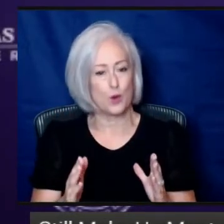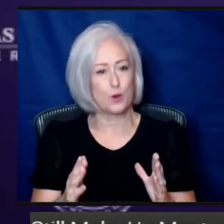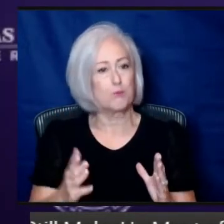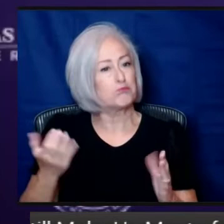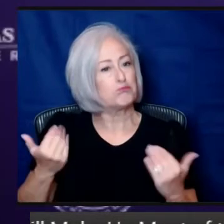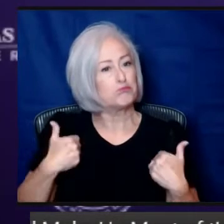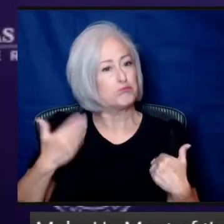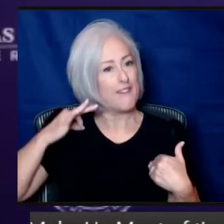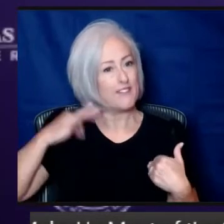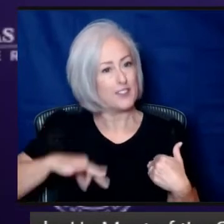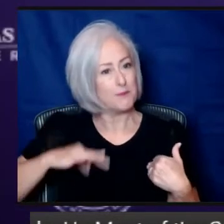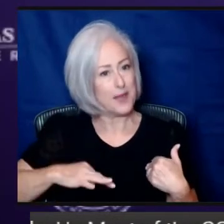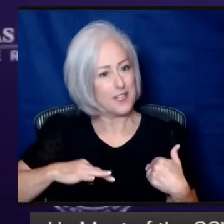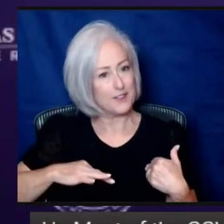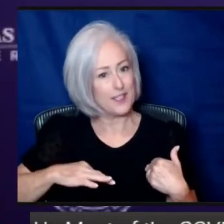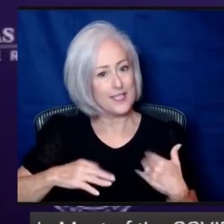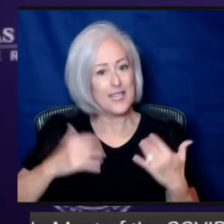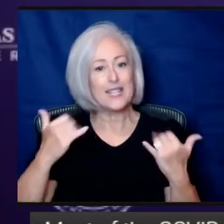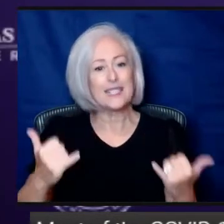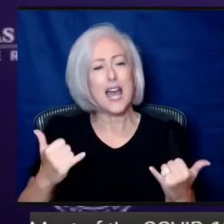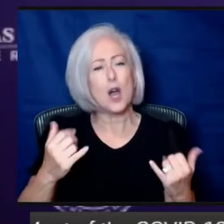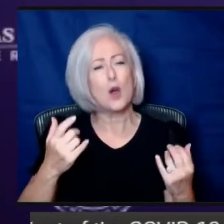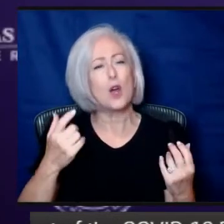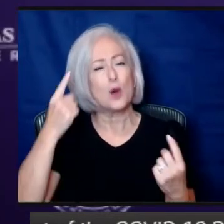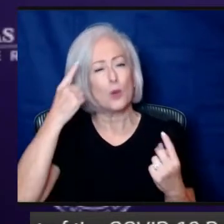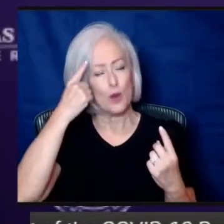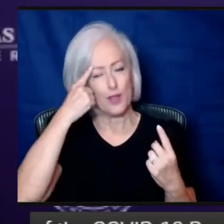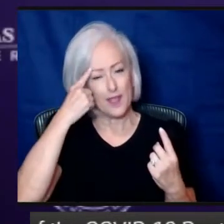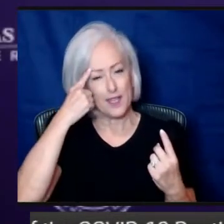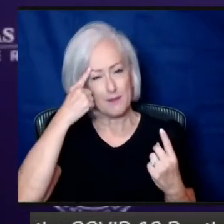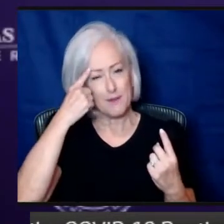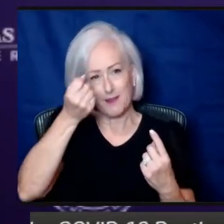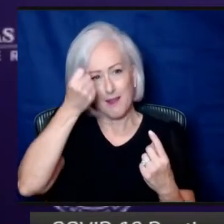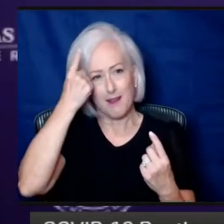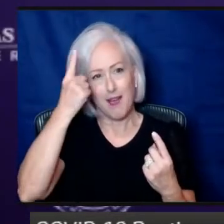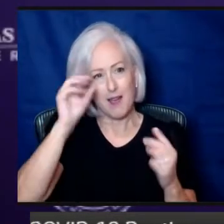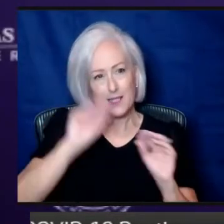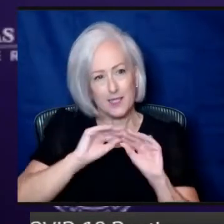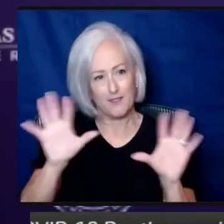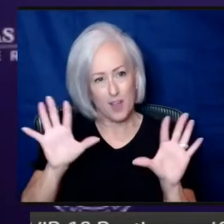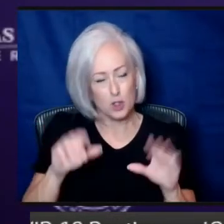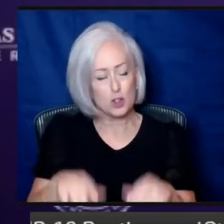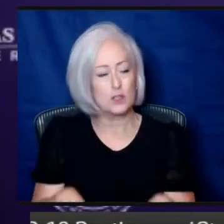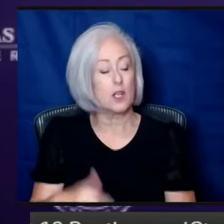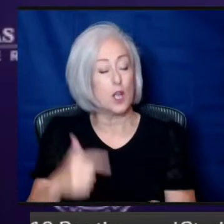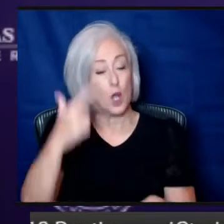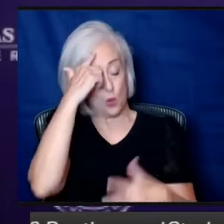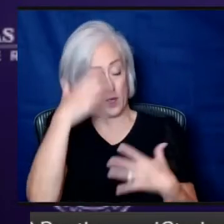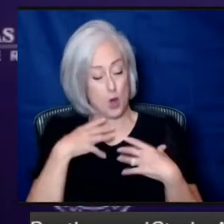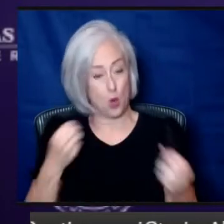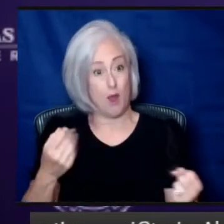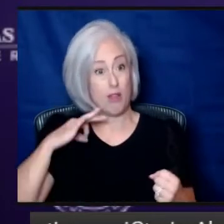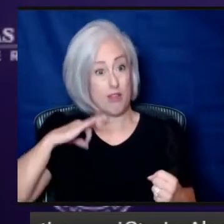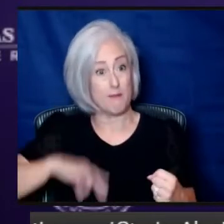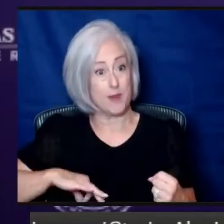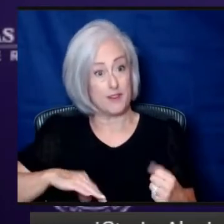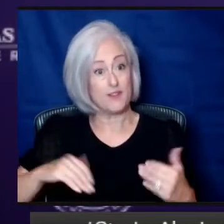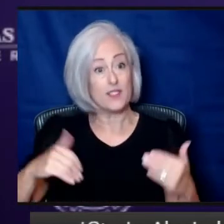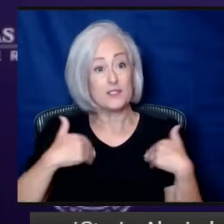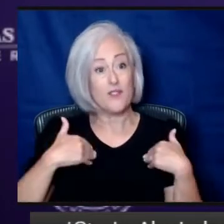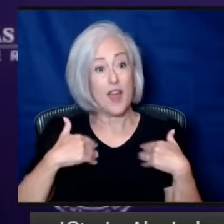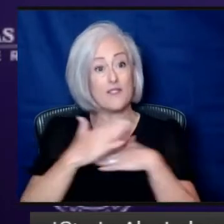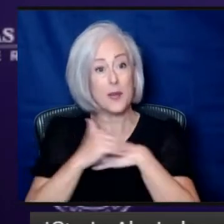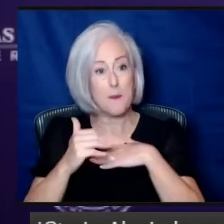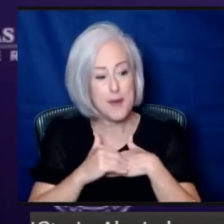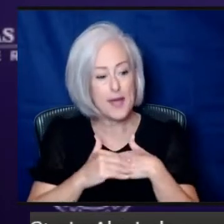look at specifically cognitive function. And so for one, we know the health benefits of owning a pet as far as being